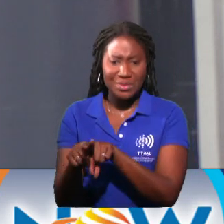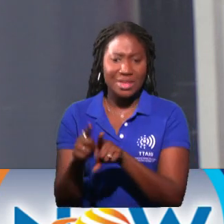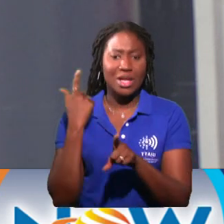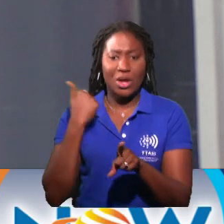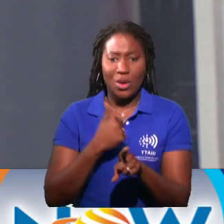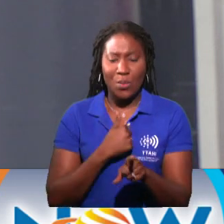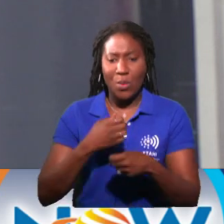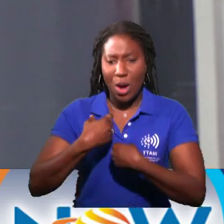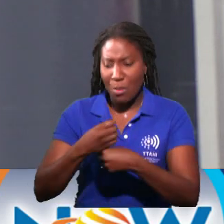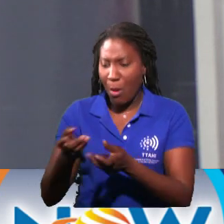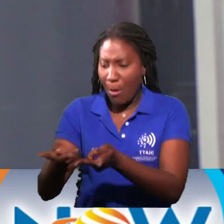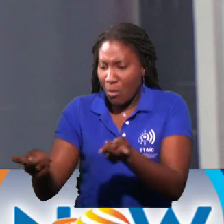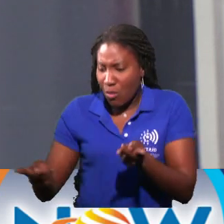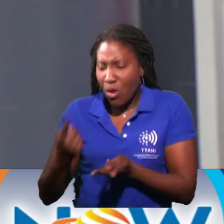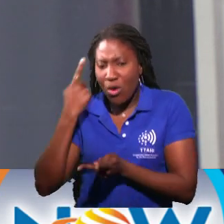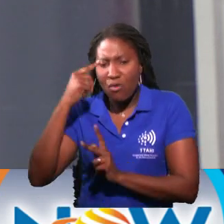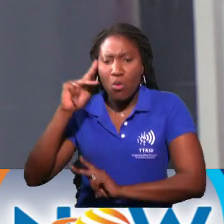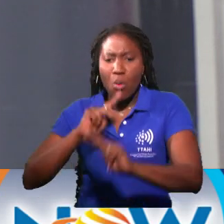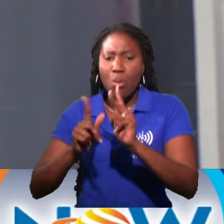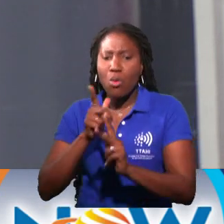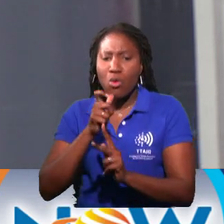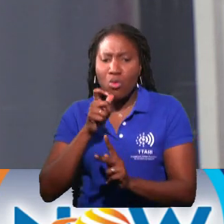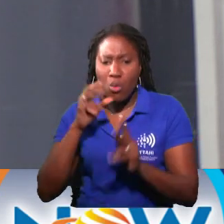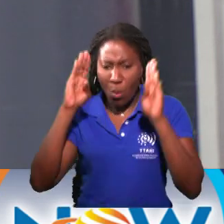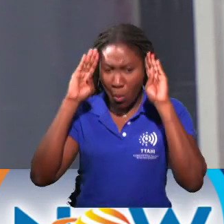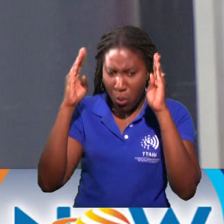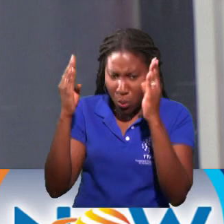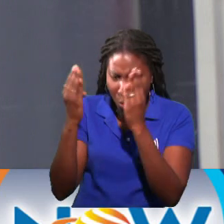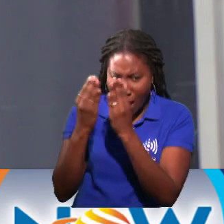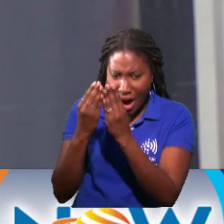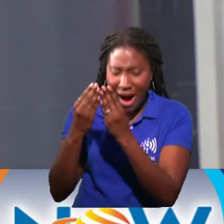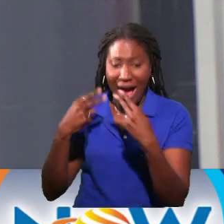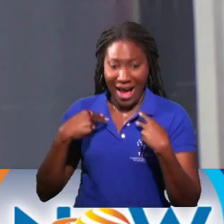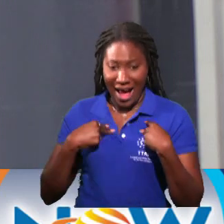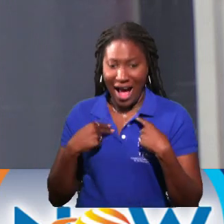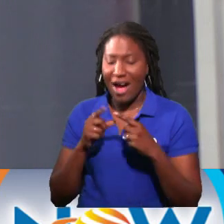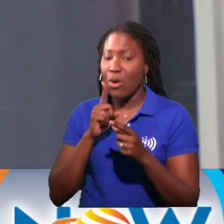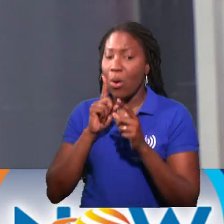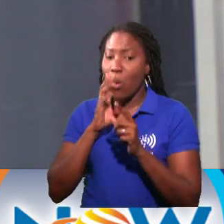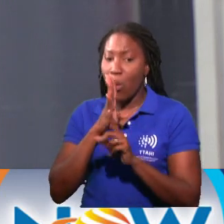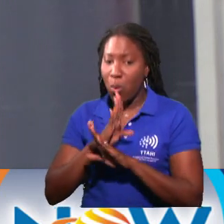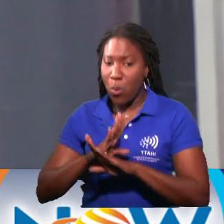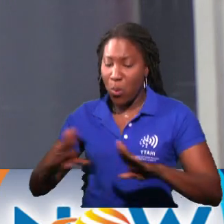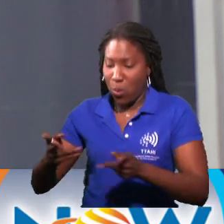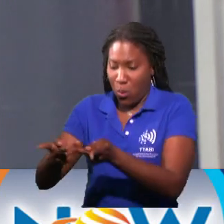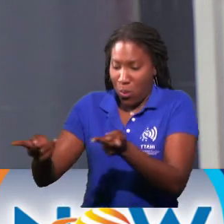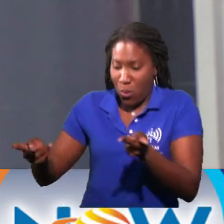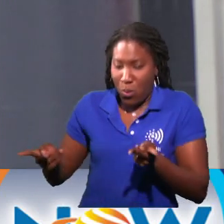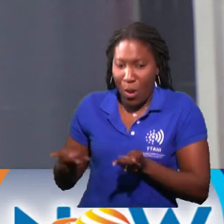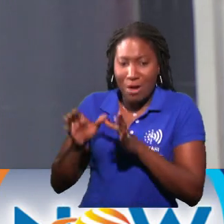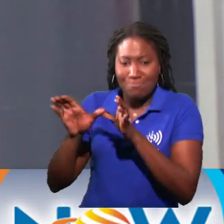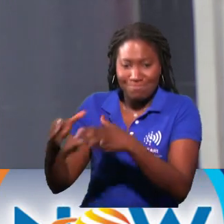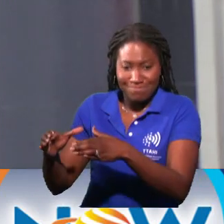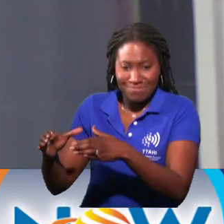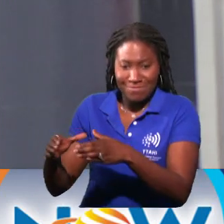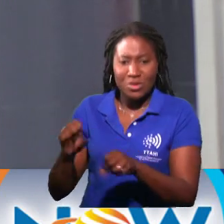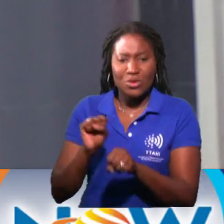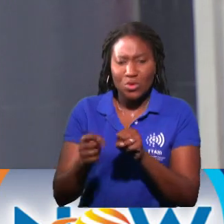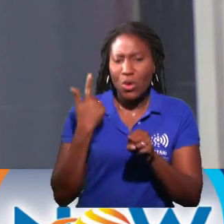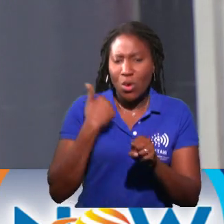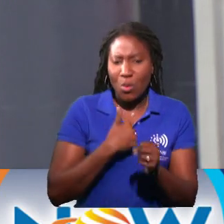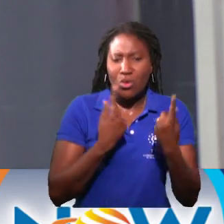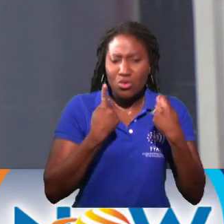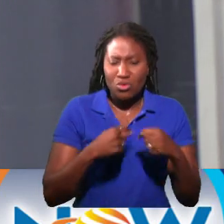preparing spaces for people who are neurodivergent. We have a comfort zone in this space. So we're trying to expand that level